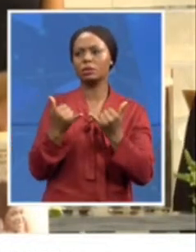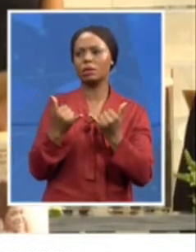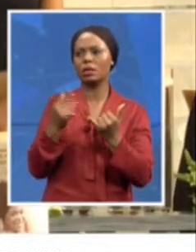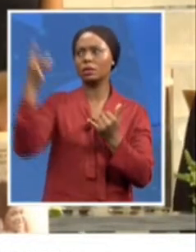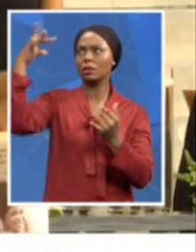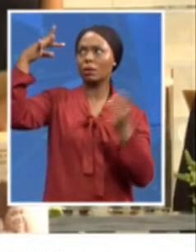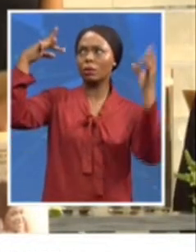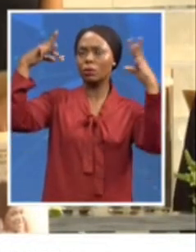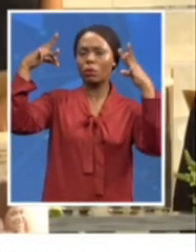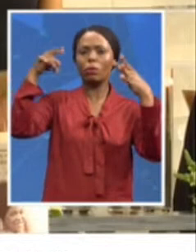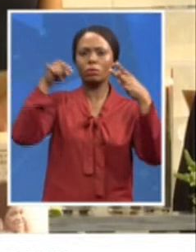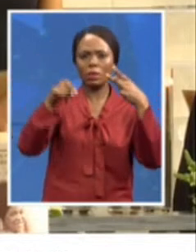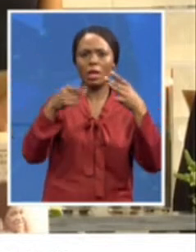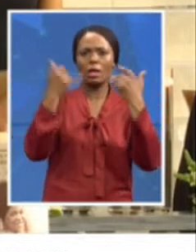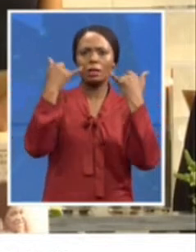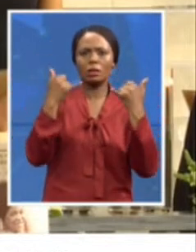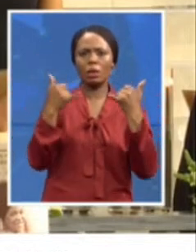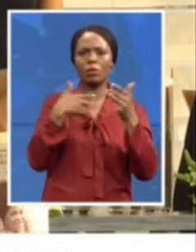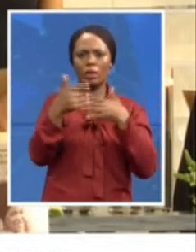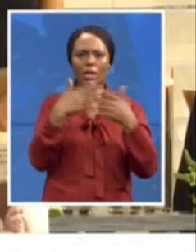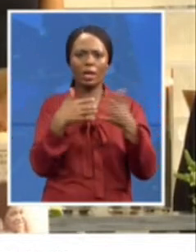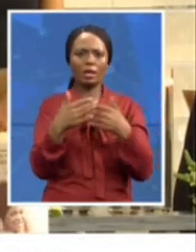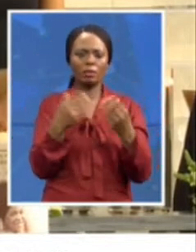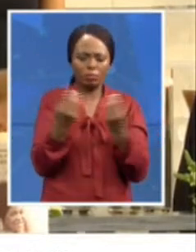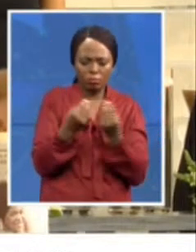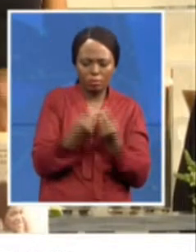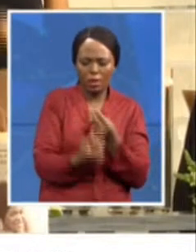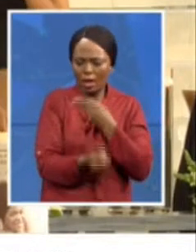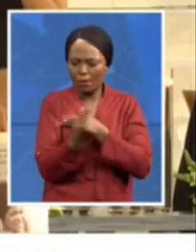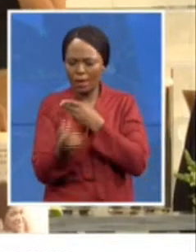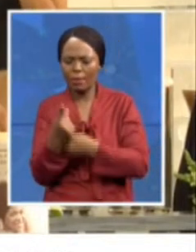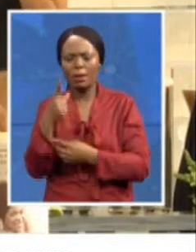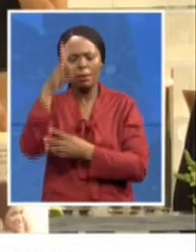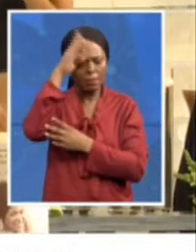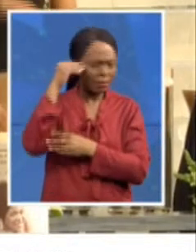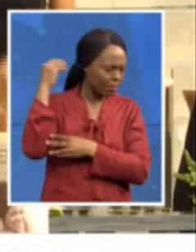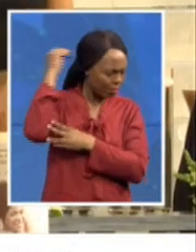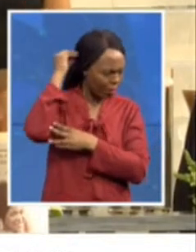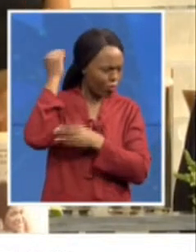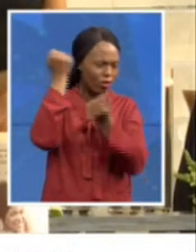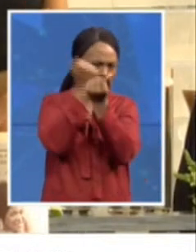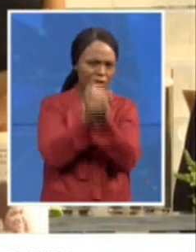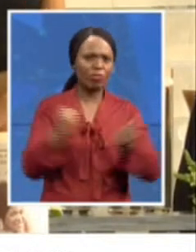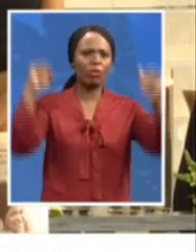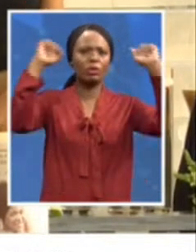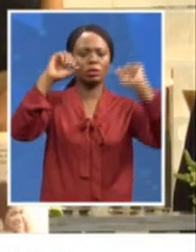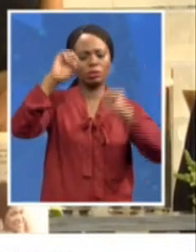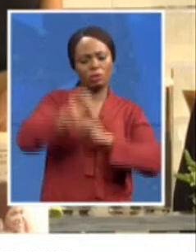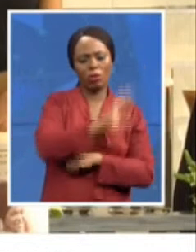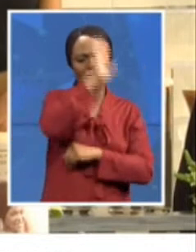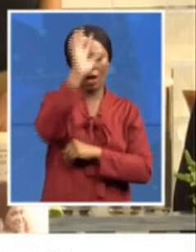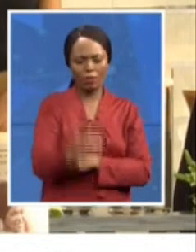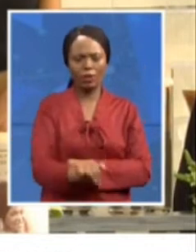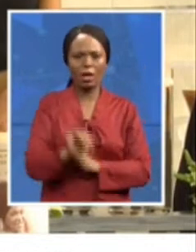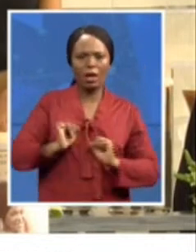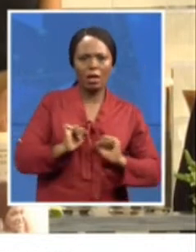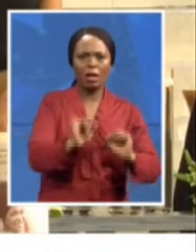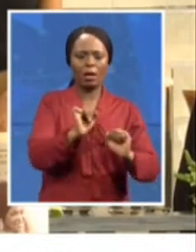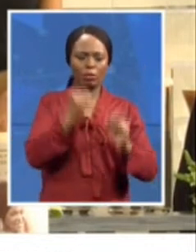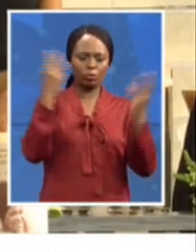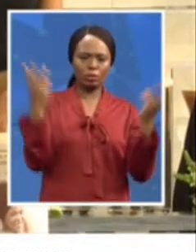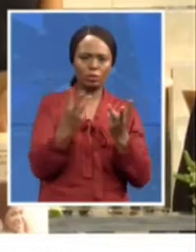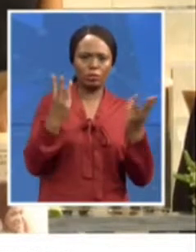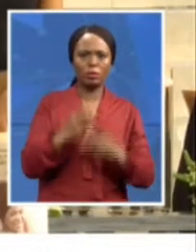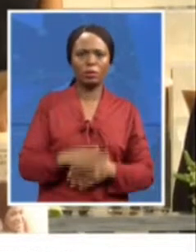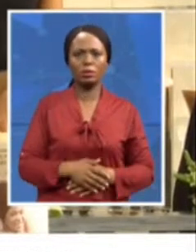total total liberation of South Africa and her peoples. No cost was too excessive. Whether